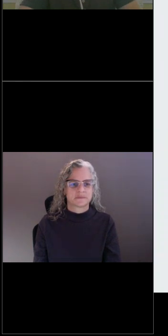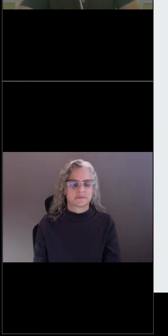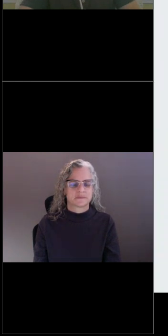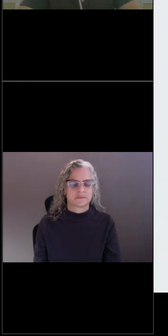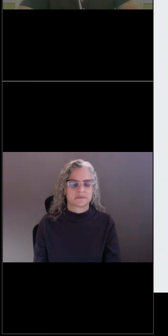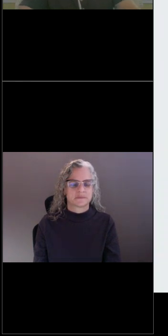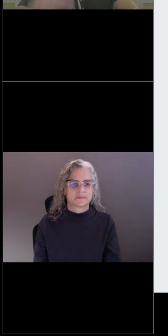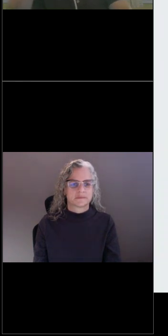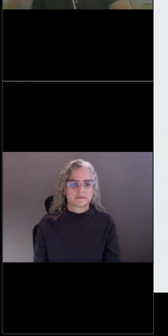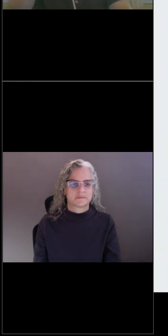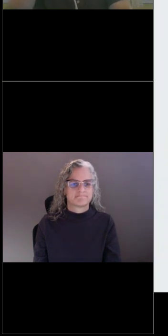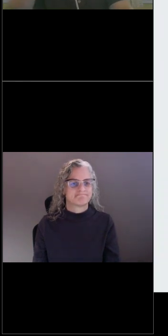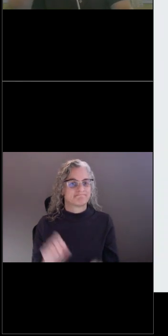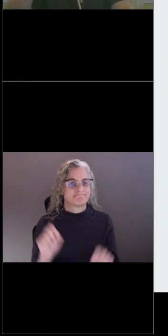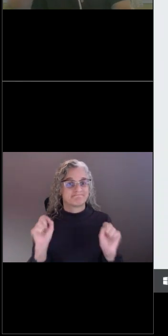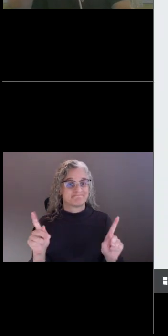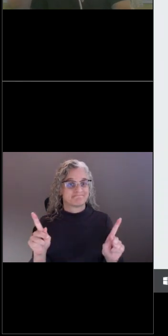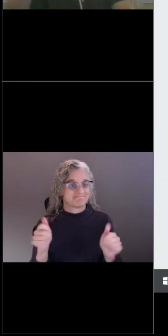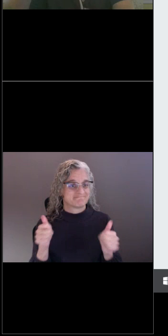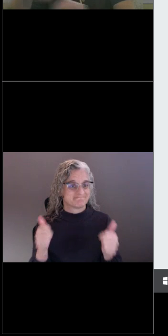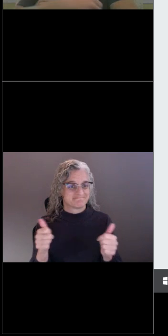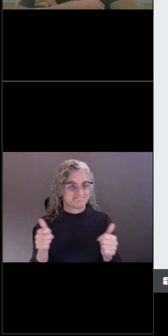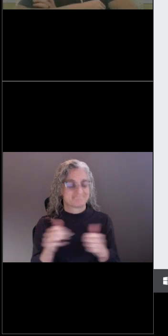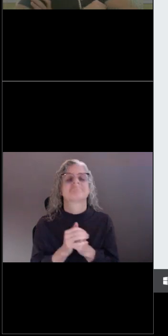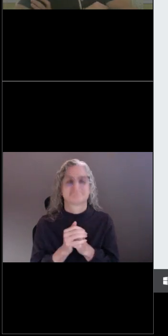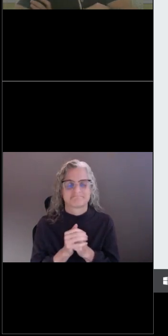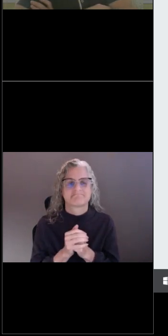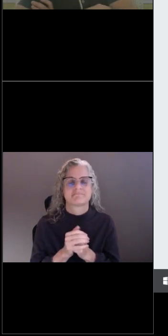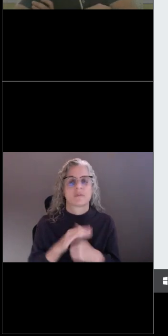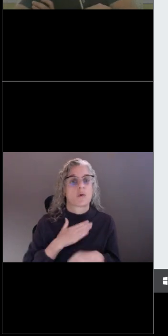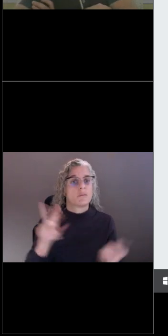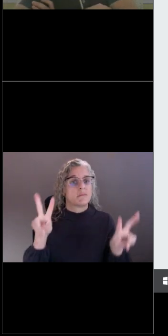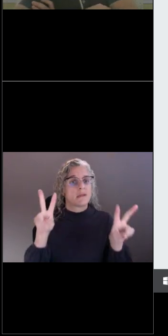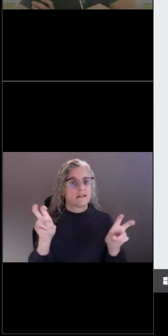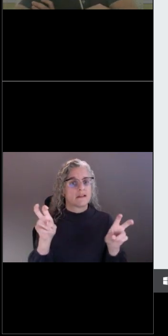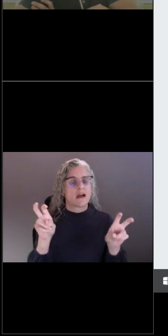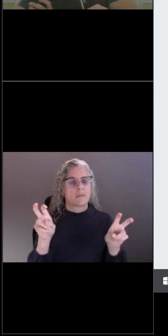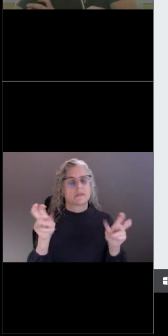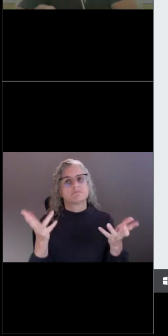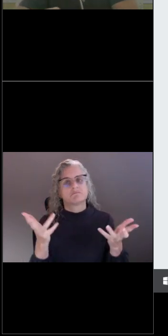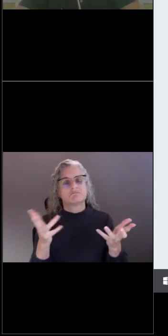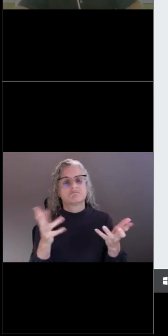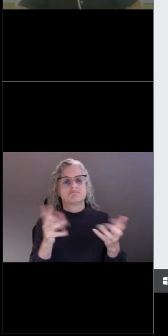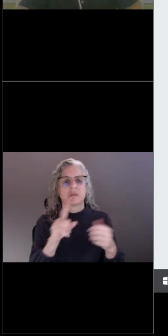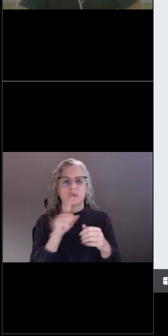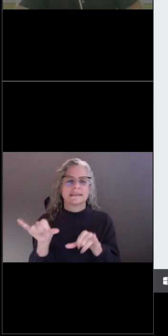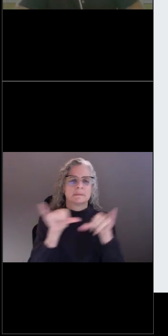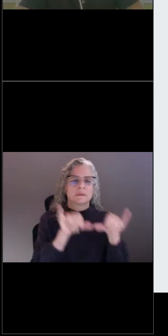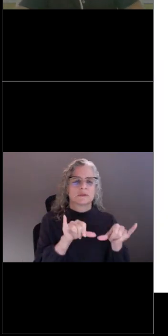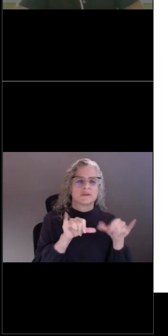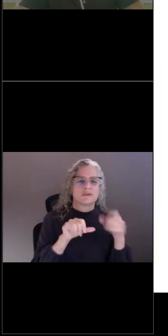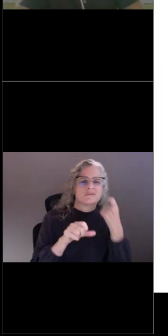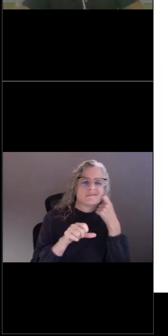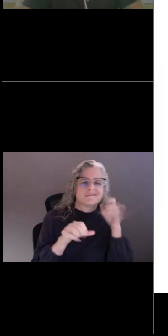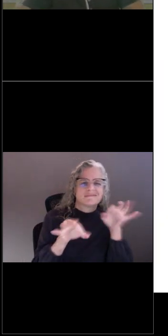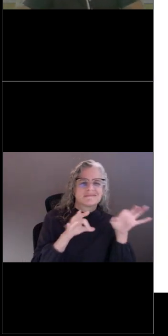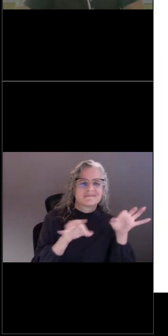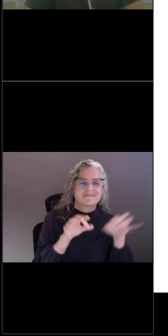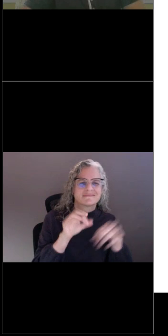All right, so what I'm going to talk about is kind of following up on what